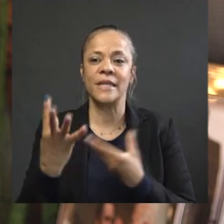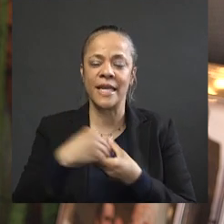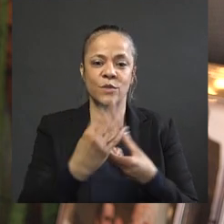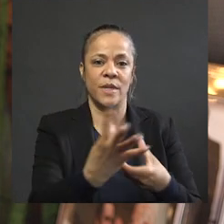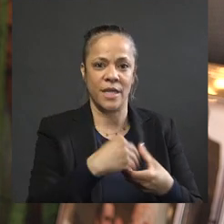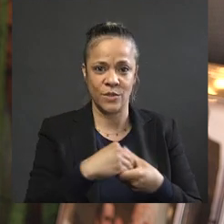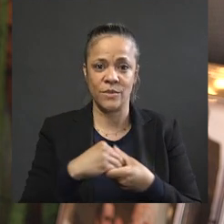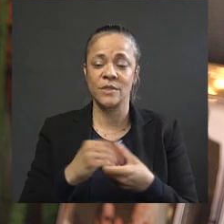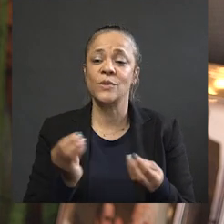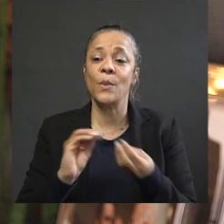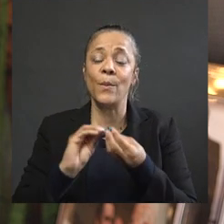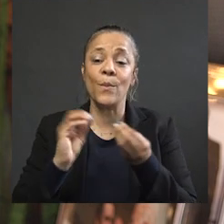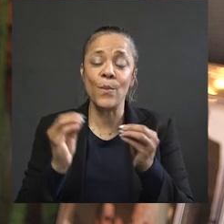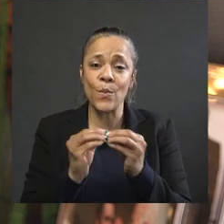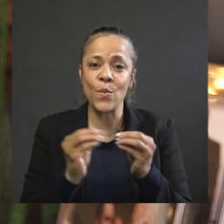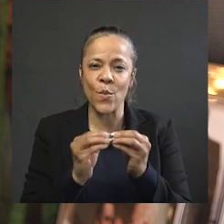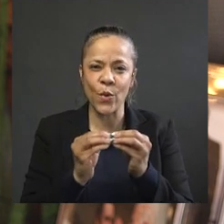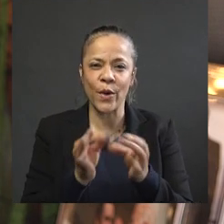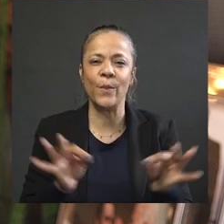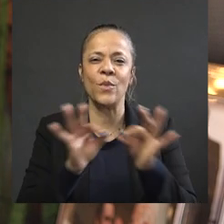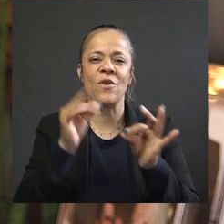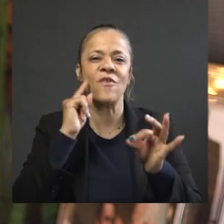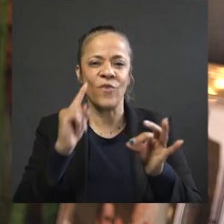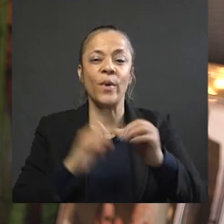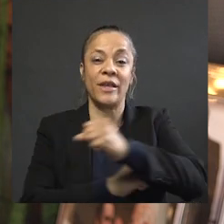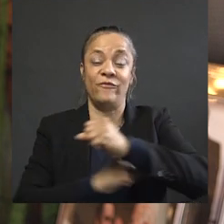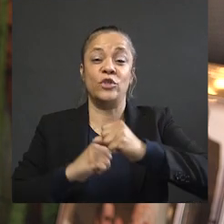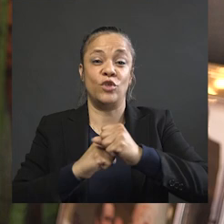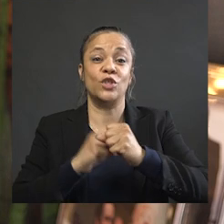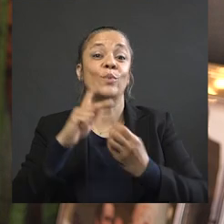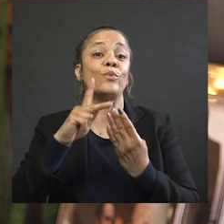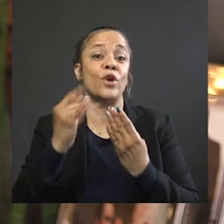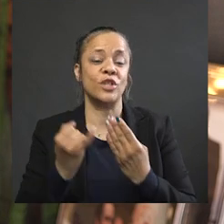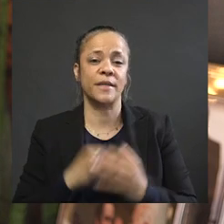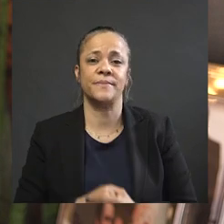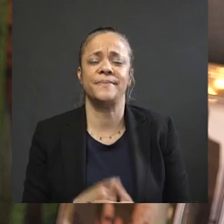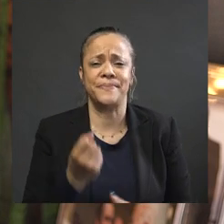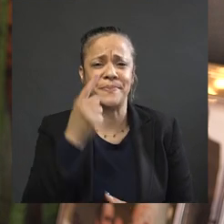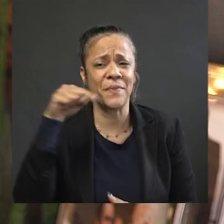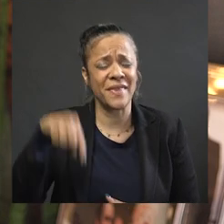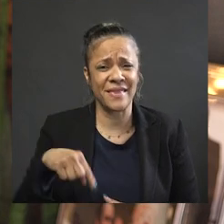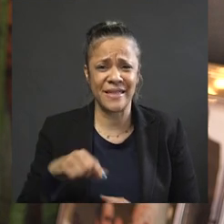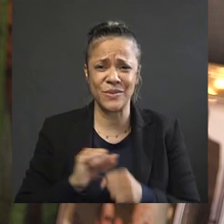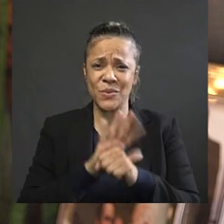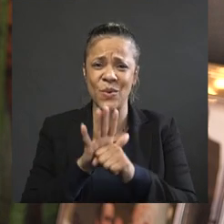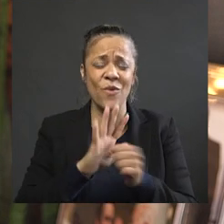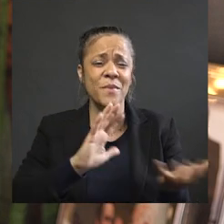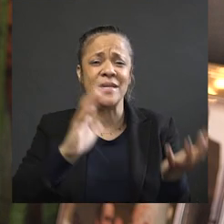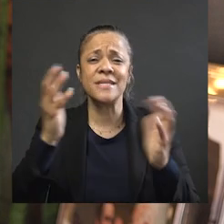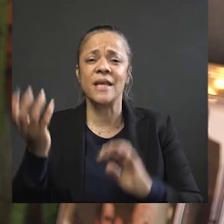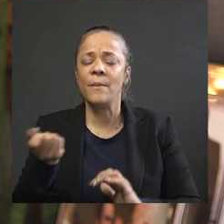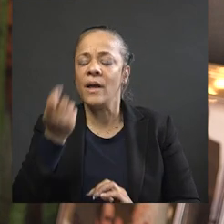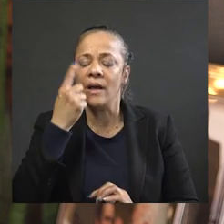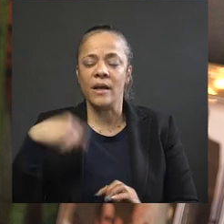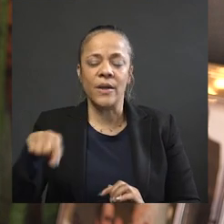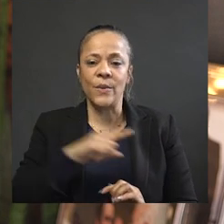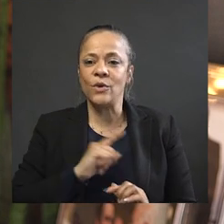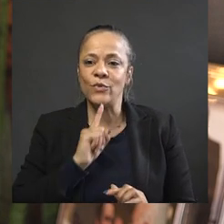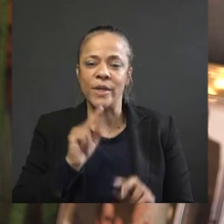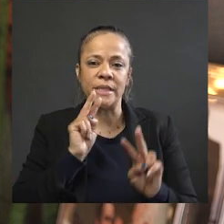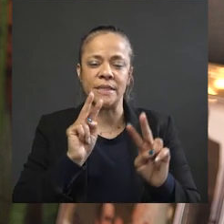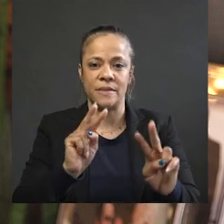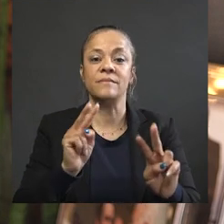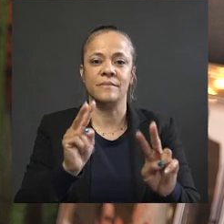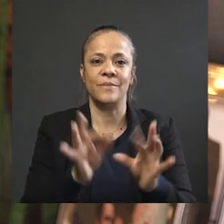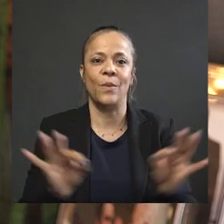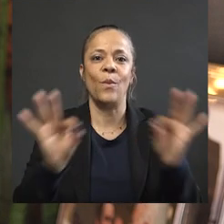engagement and community collaborations on meaningful infrastructure projects. I think we all can agree that this pandemic has opened our eyes to the importance of